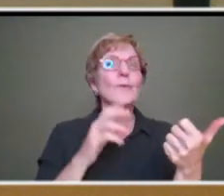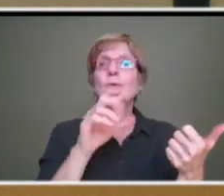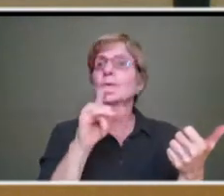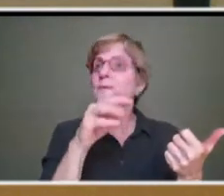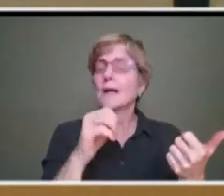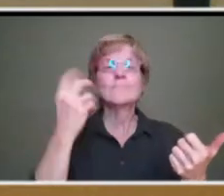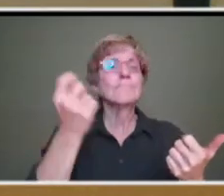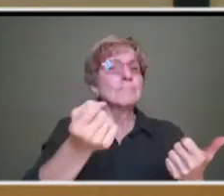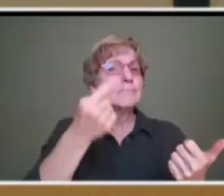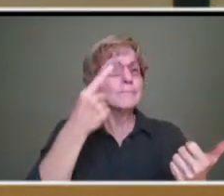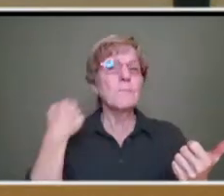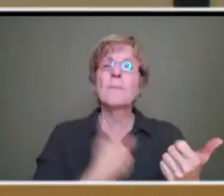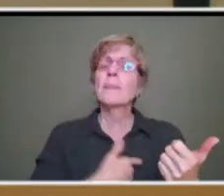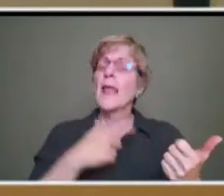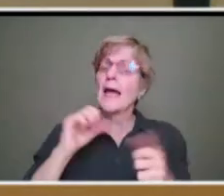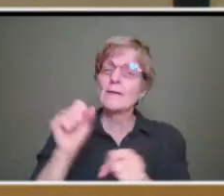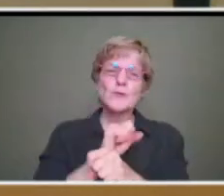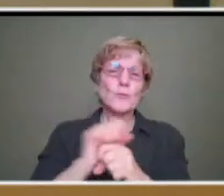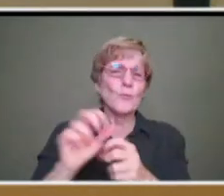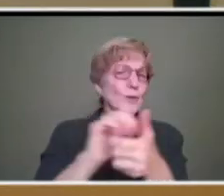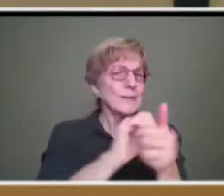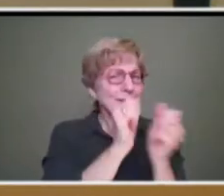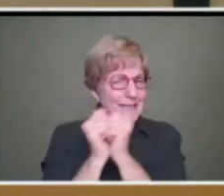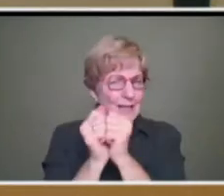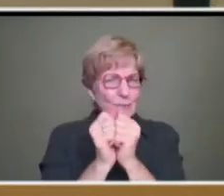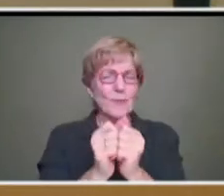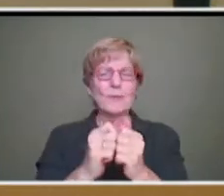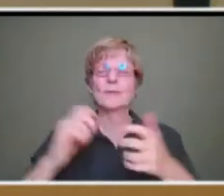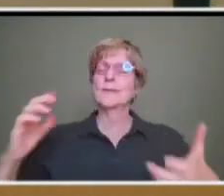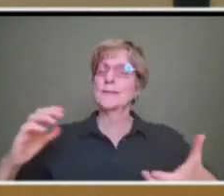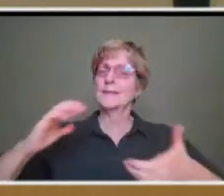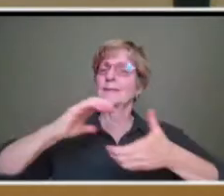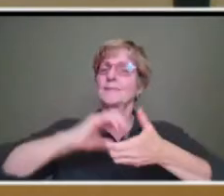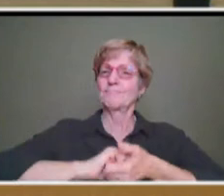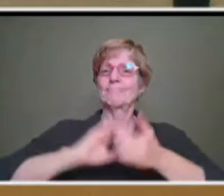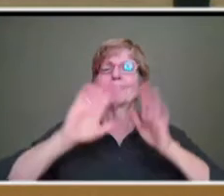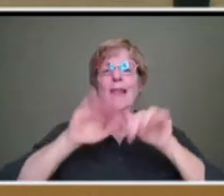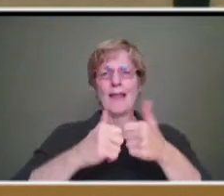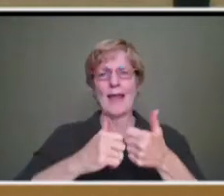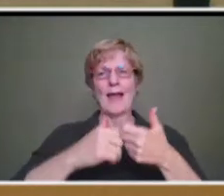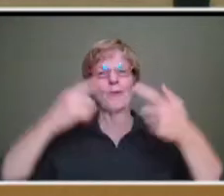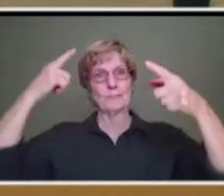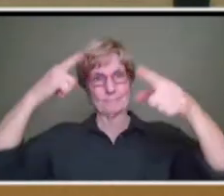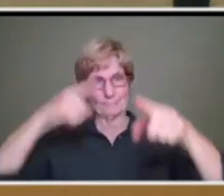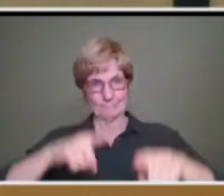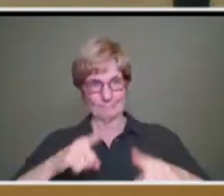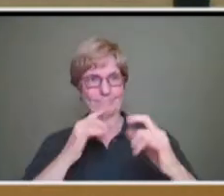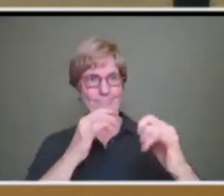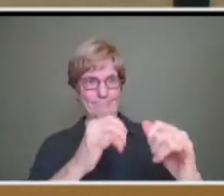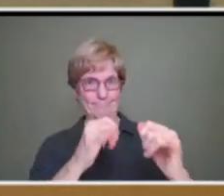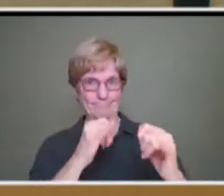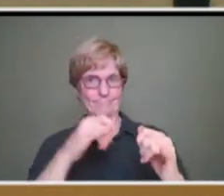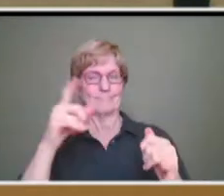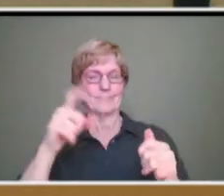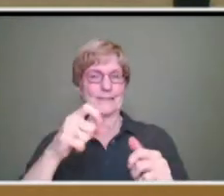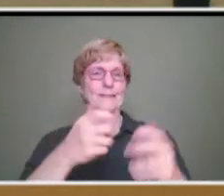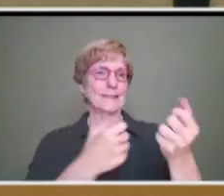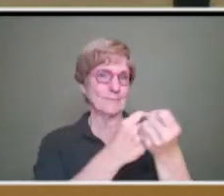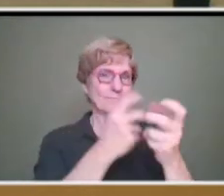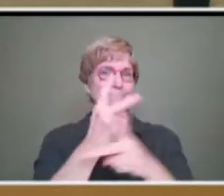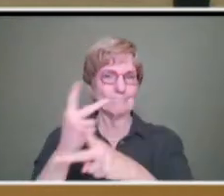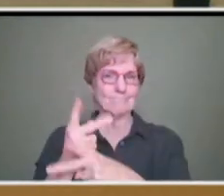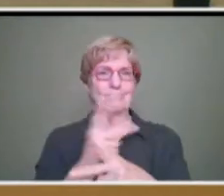that we have to work together let's reach across the table and see how we can come to a common denominator and I hope to hear from you guys